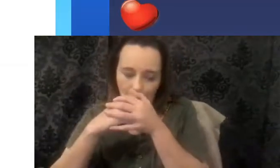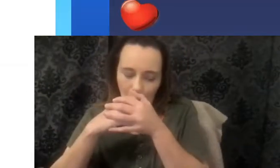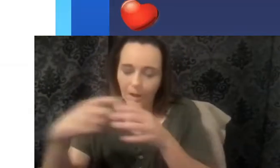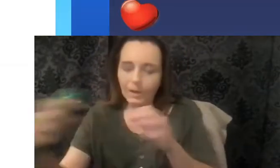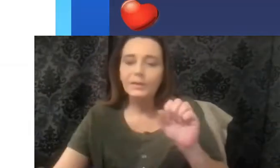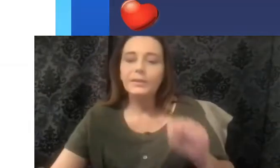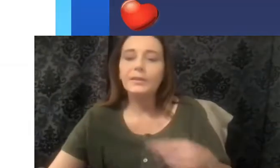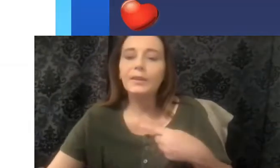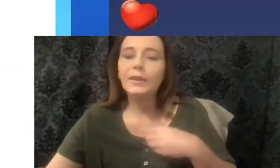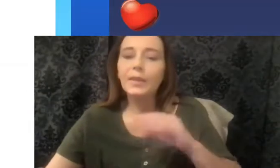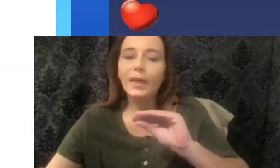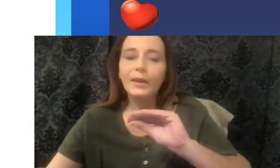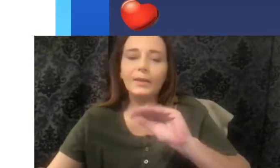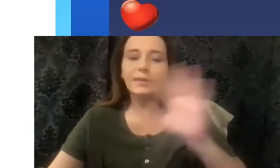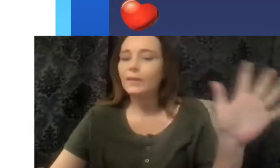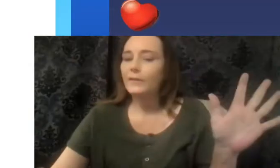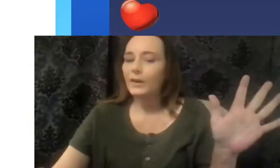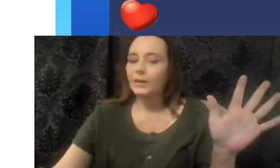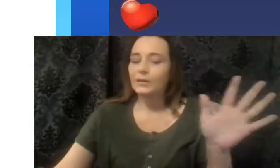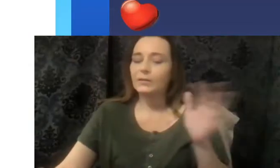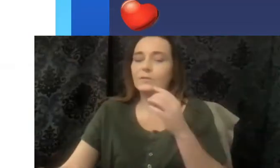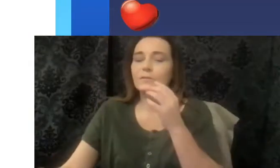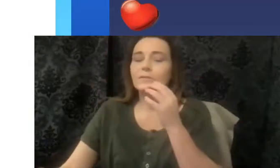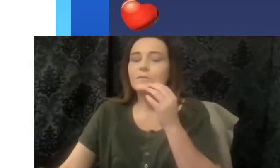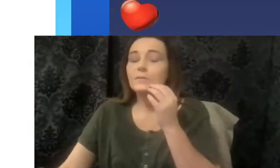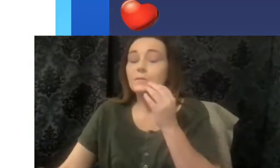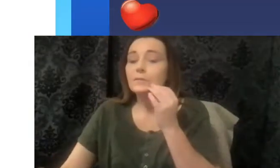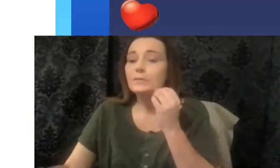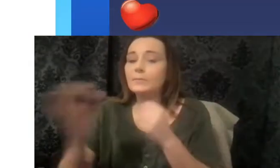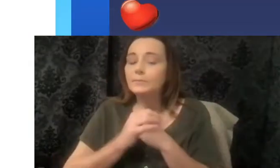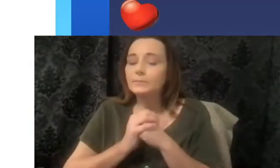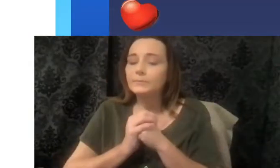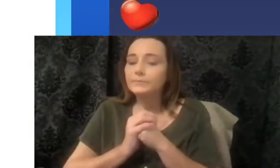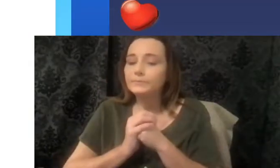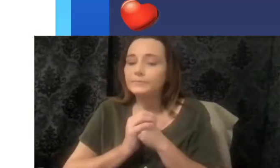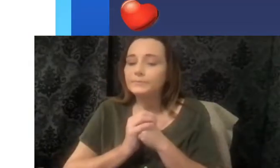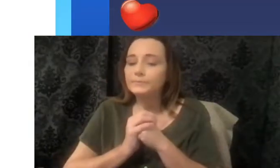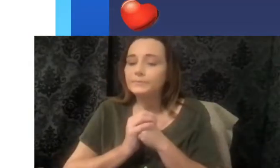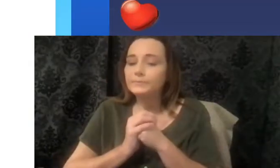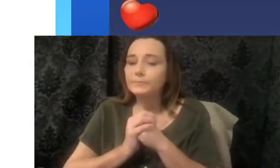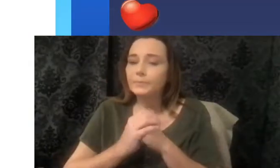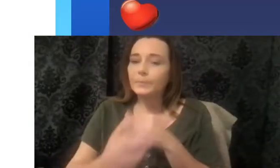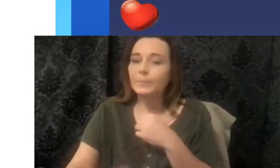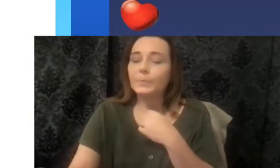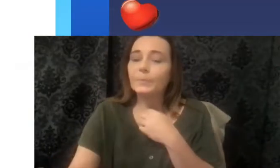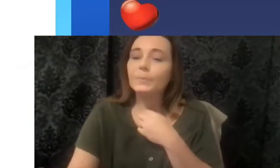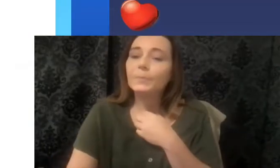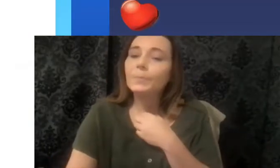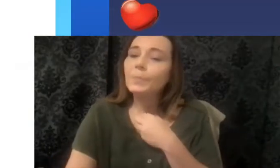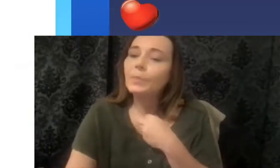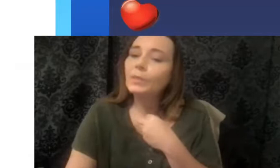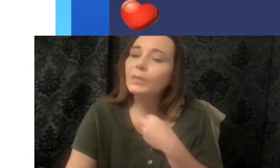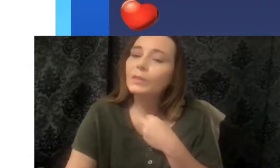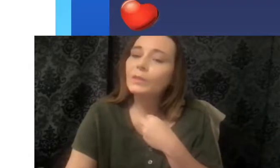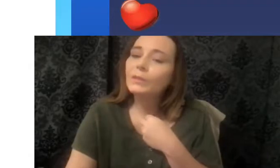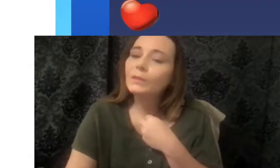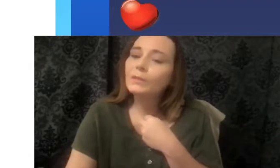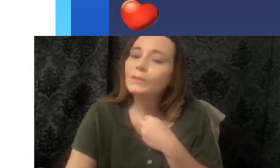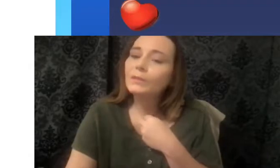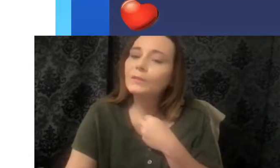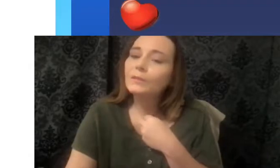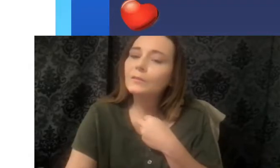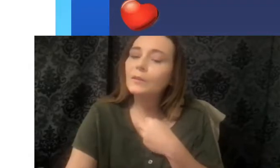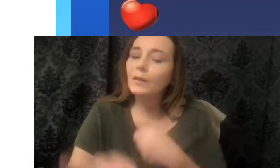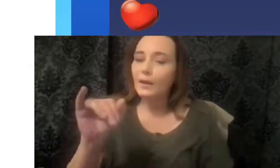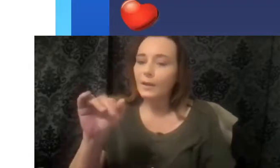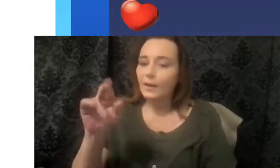clarify something? Jeff, you mentioned there are 5 points. The point that I was trying to make earlier